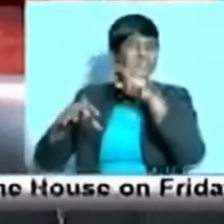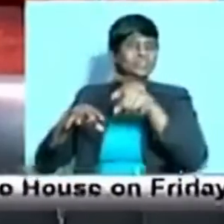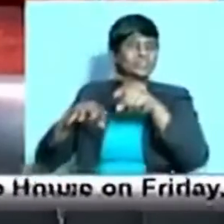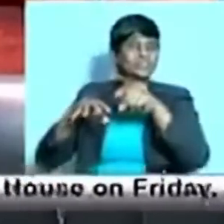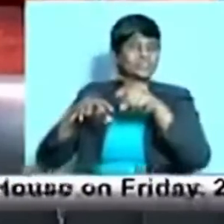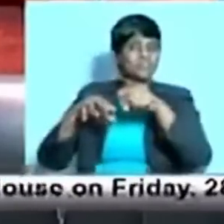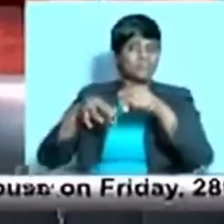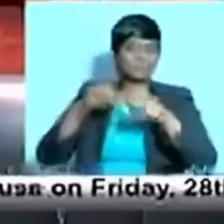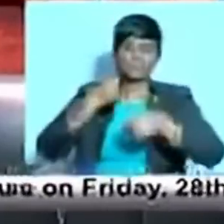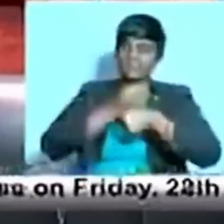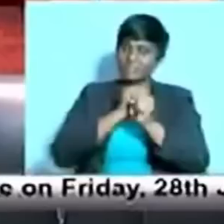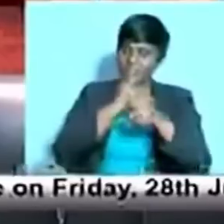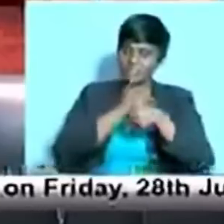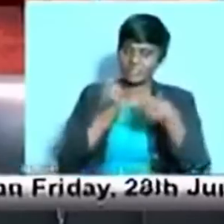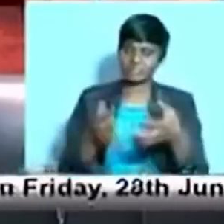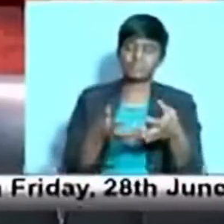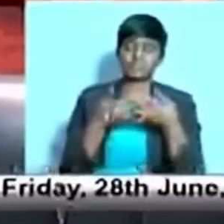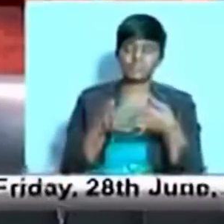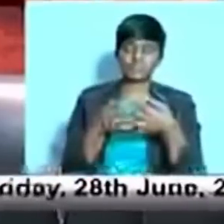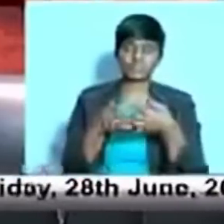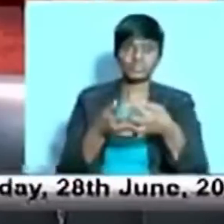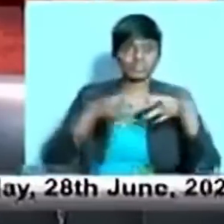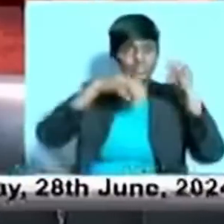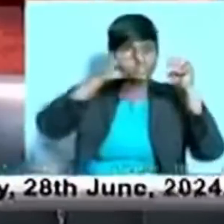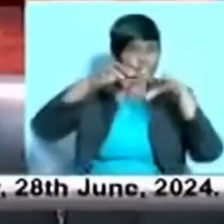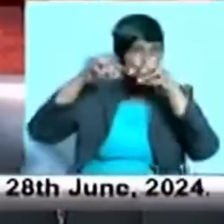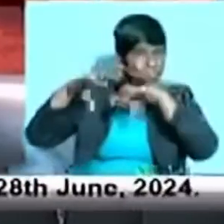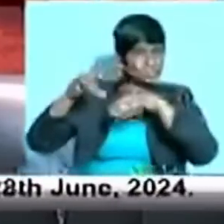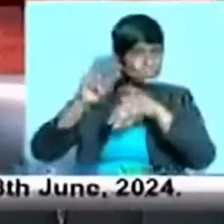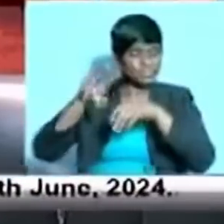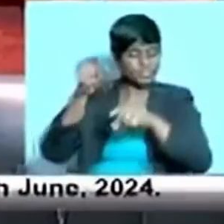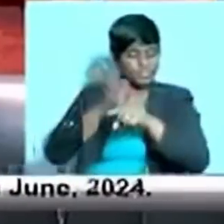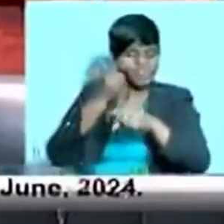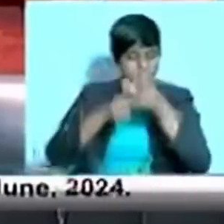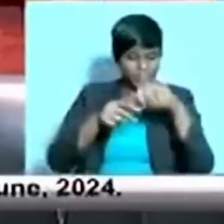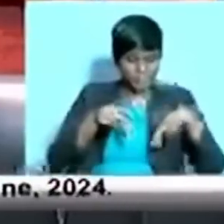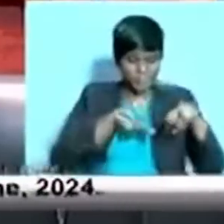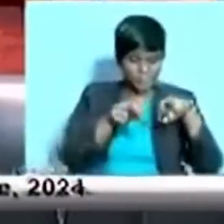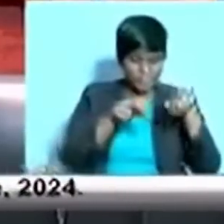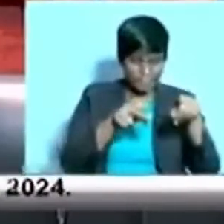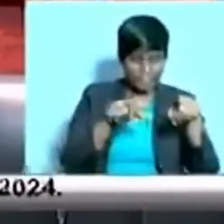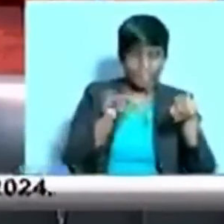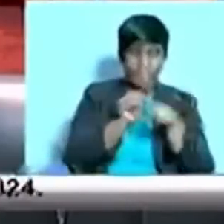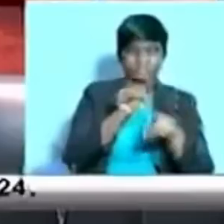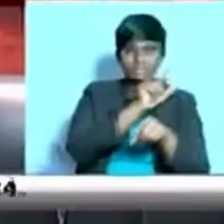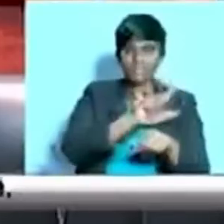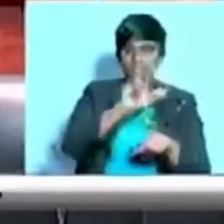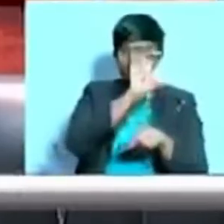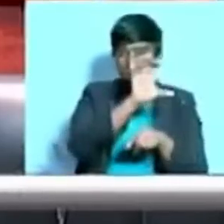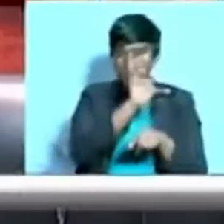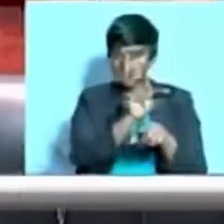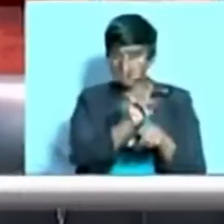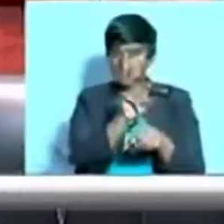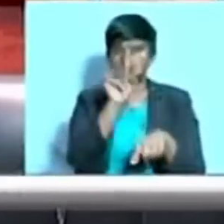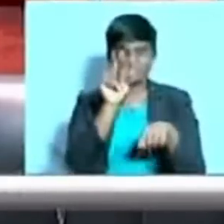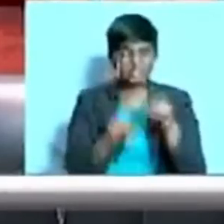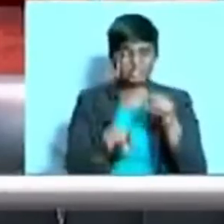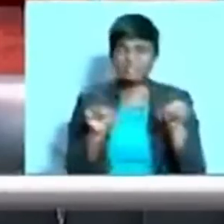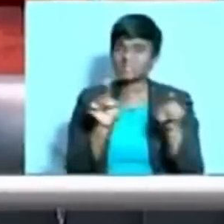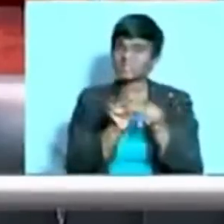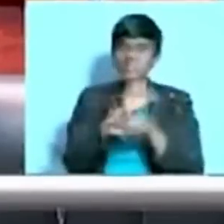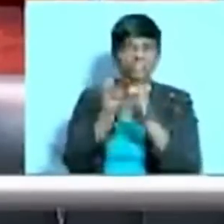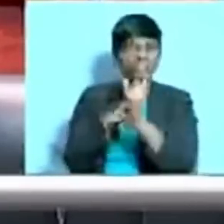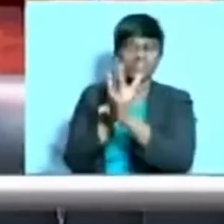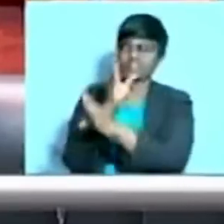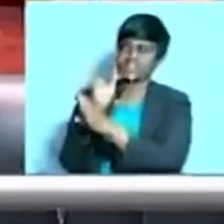the generation, Madam Speaker, of power from the rivers of Luapula cannot be